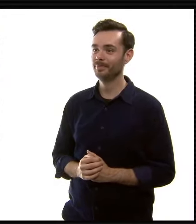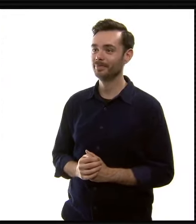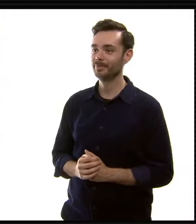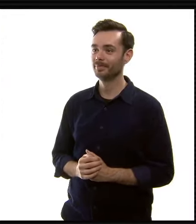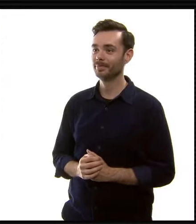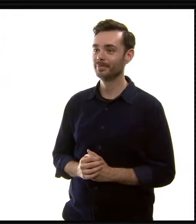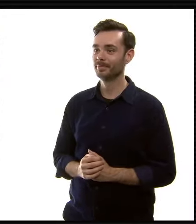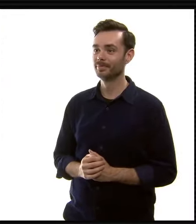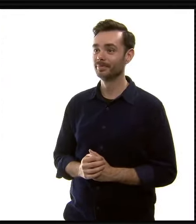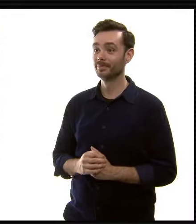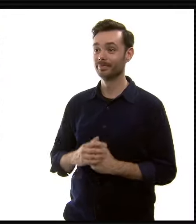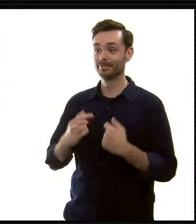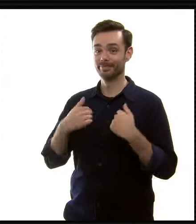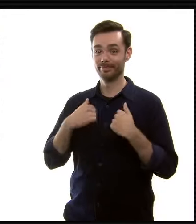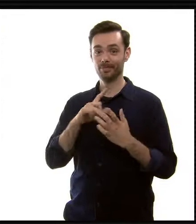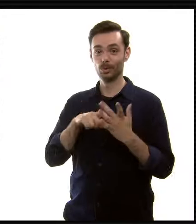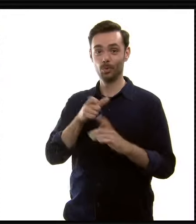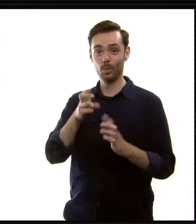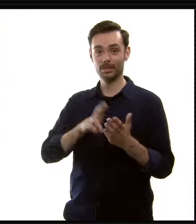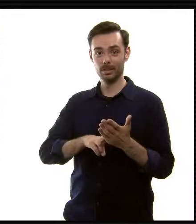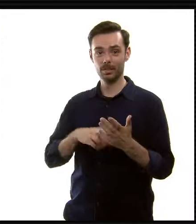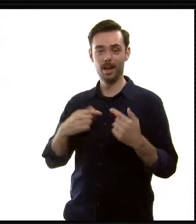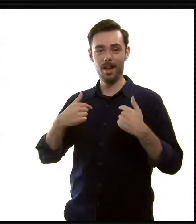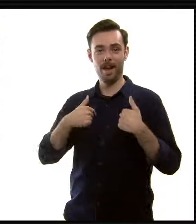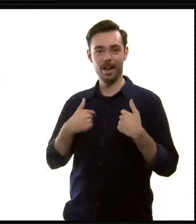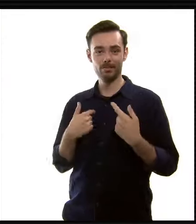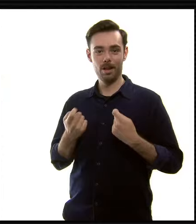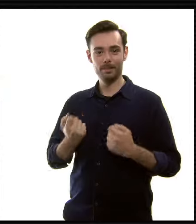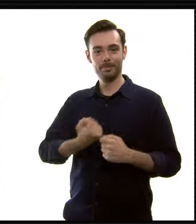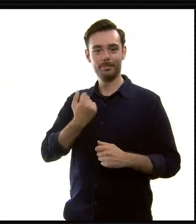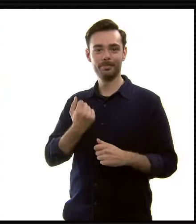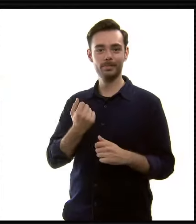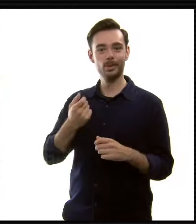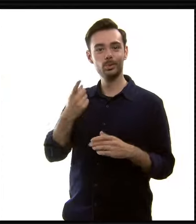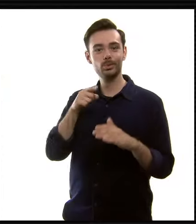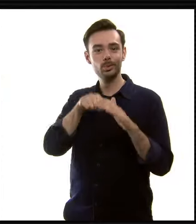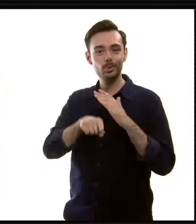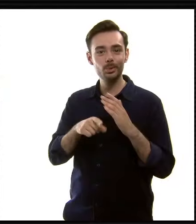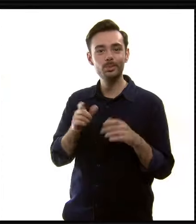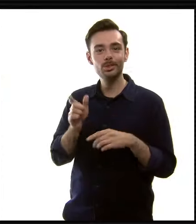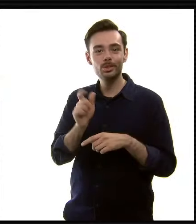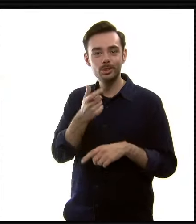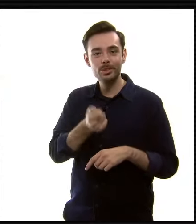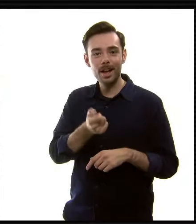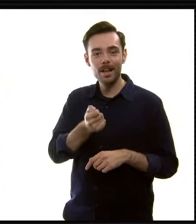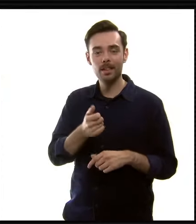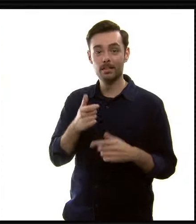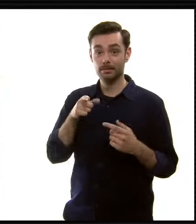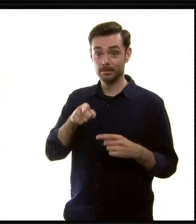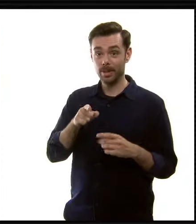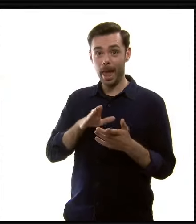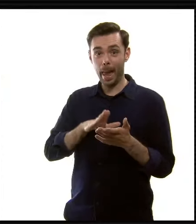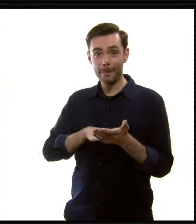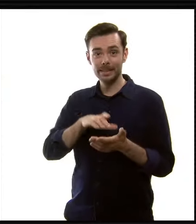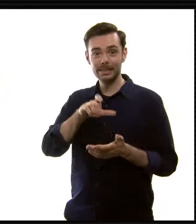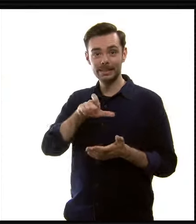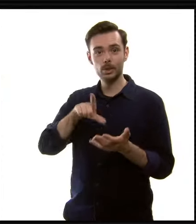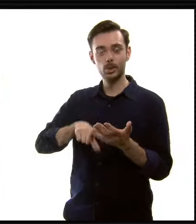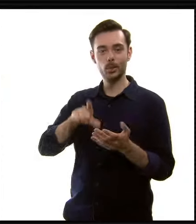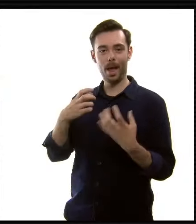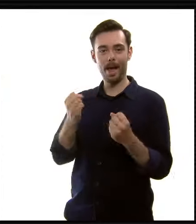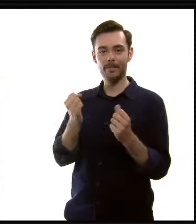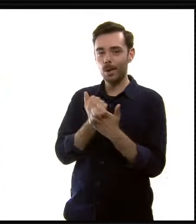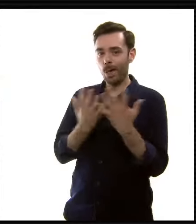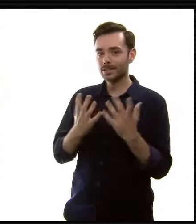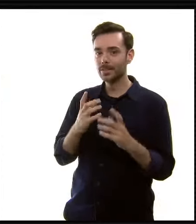Hello, my name's Jordan, operator of the Brixie YouTube channel. The MCU is packed full of hidden surprises. Can you tell us about the ones that you've decided to